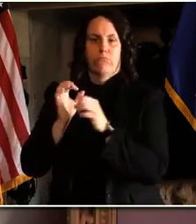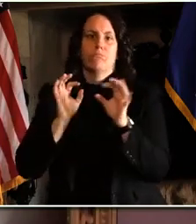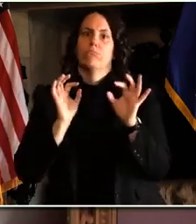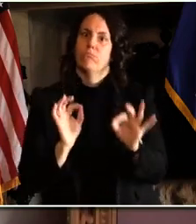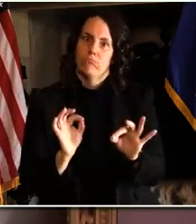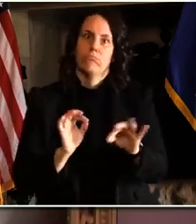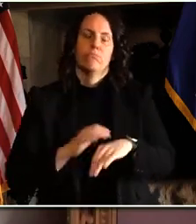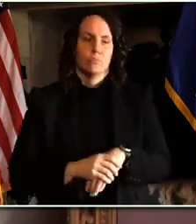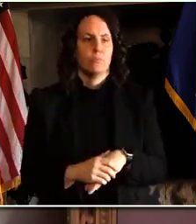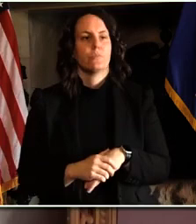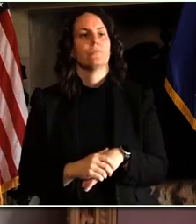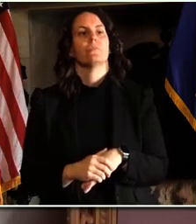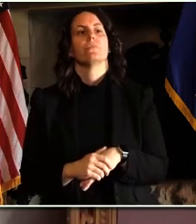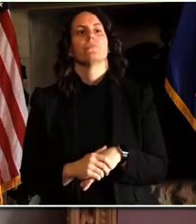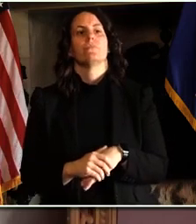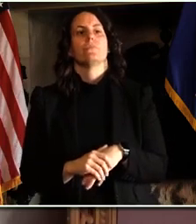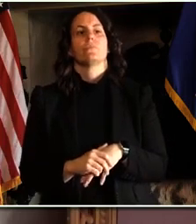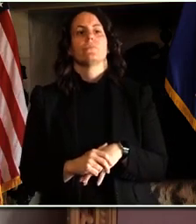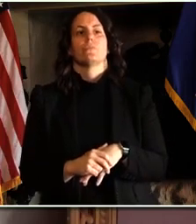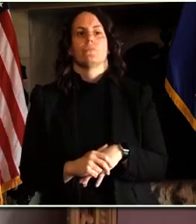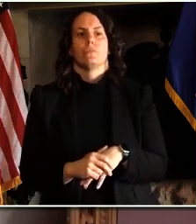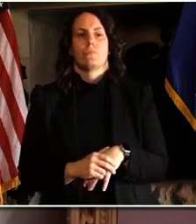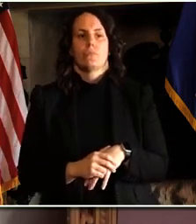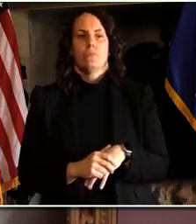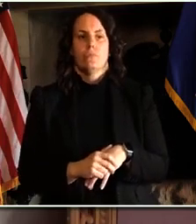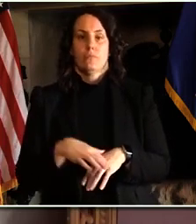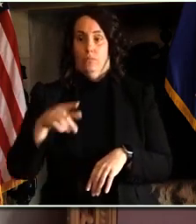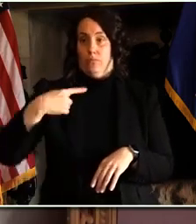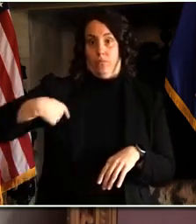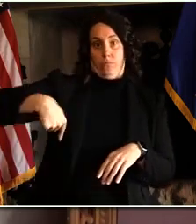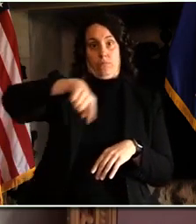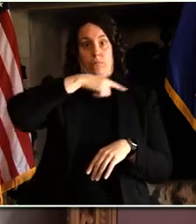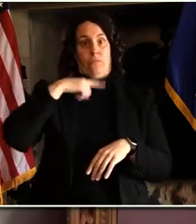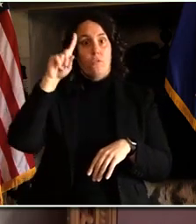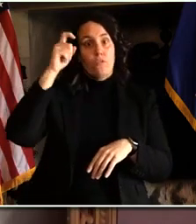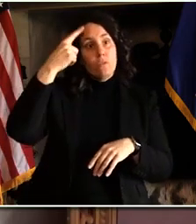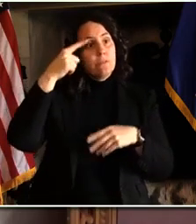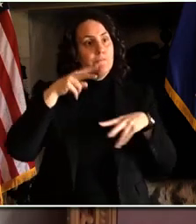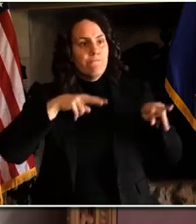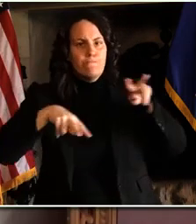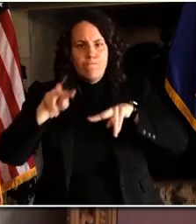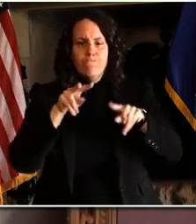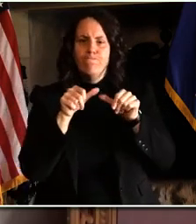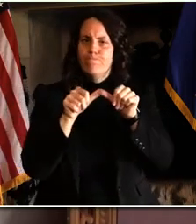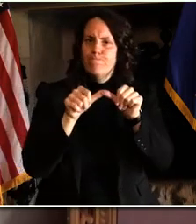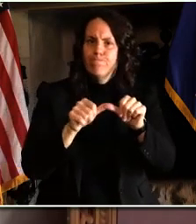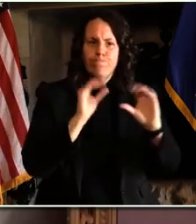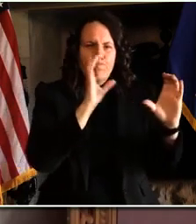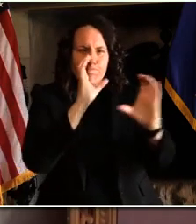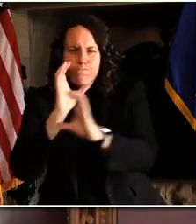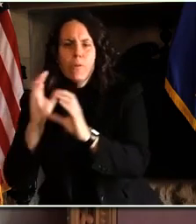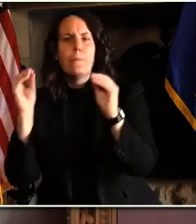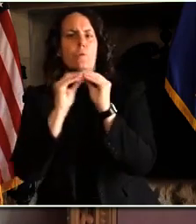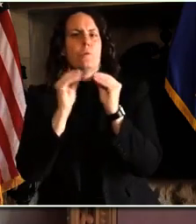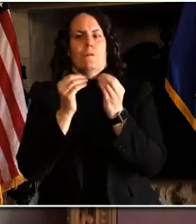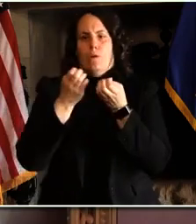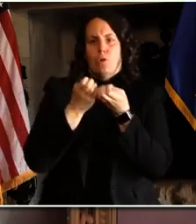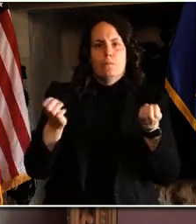our administration continues to work aggressively to acquire PPE through multiple channels, which includes